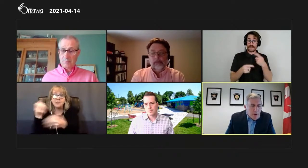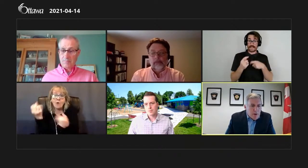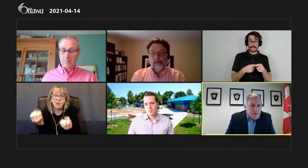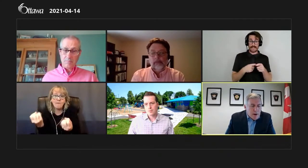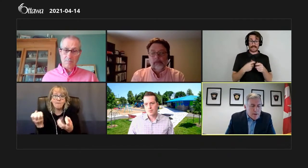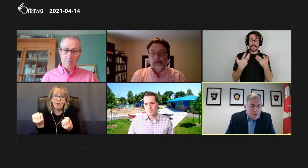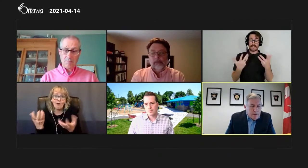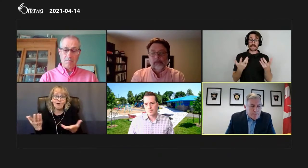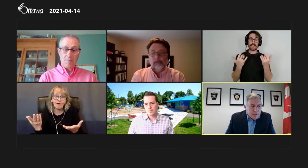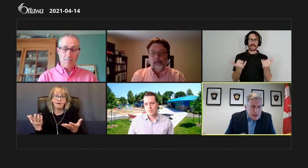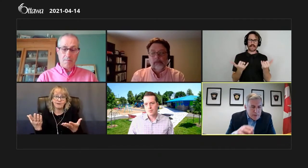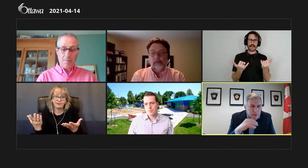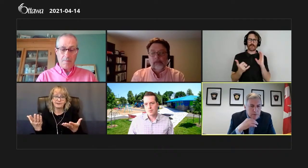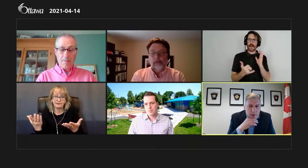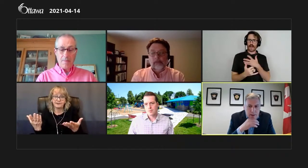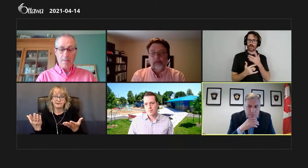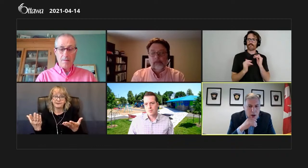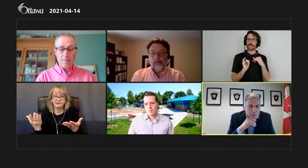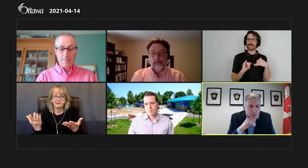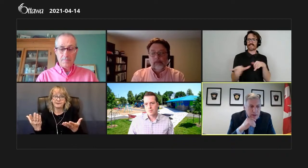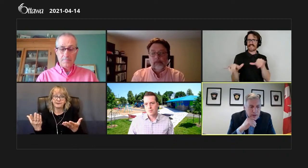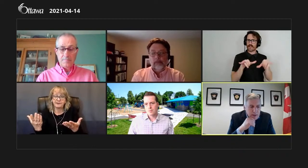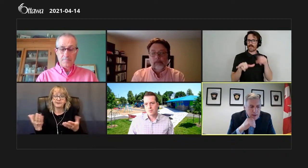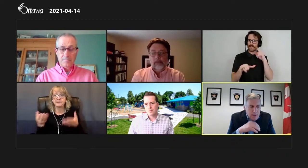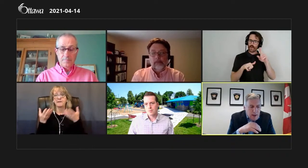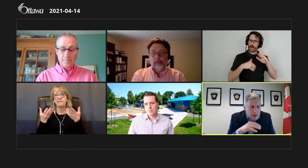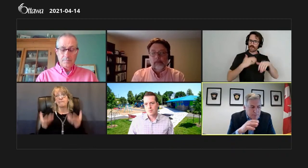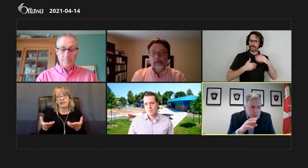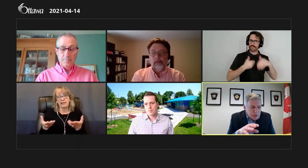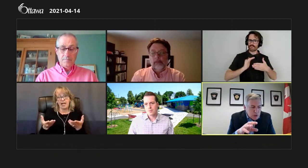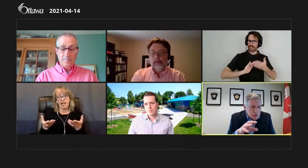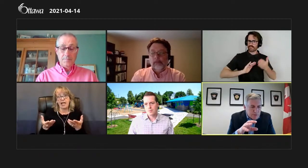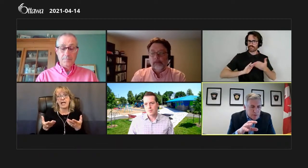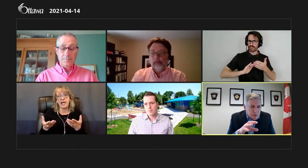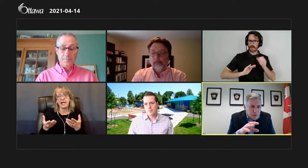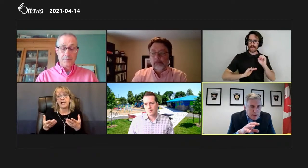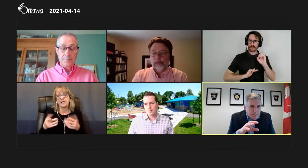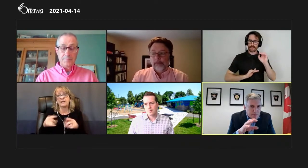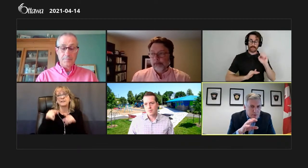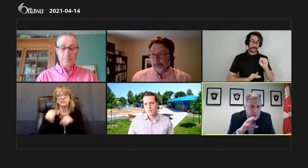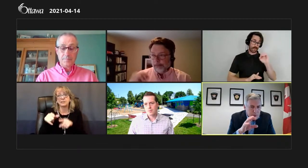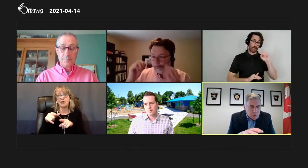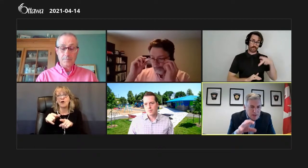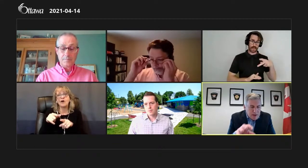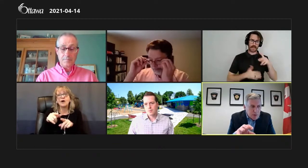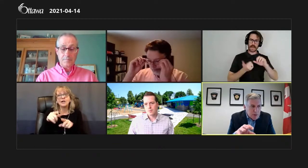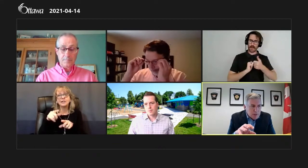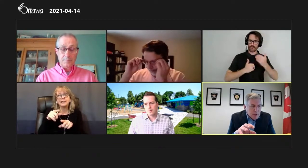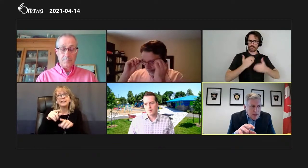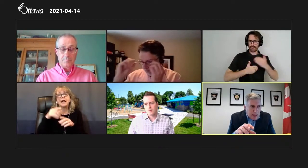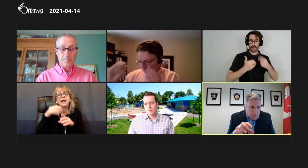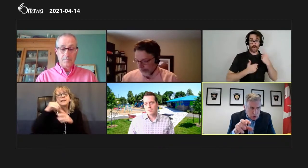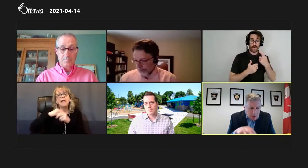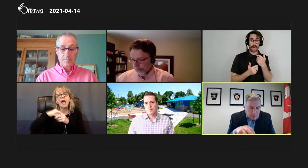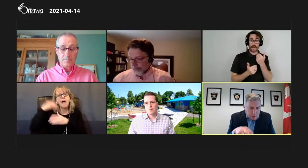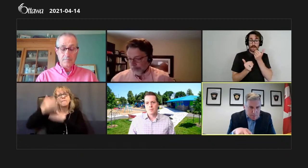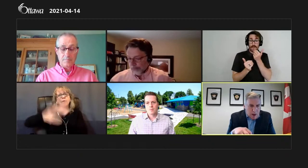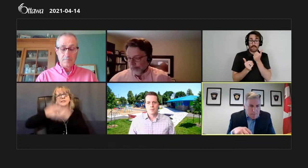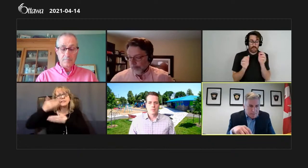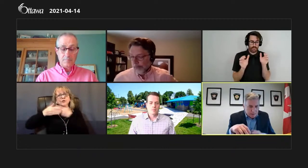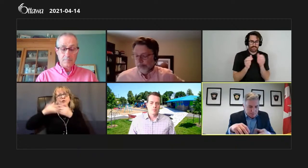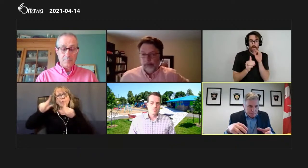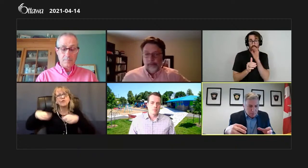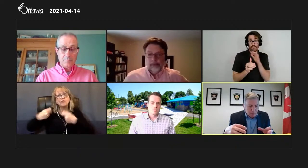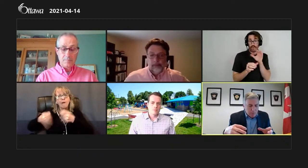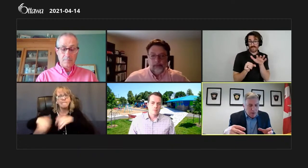part of our standard operating procedure for those neighborhoods. And we're trying to put